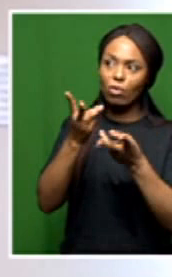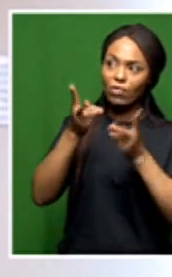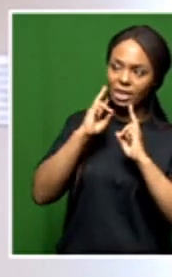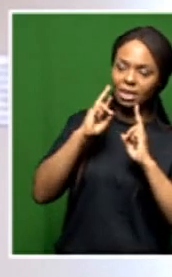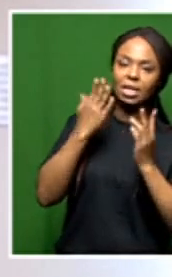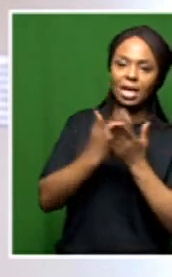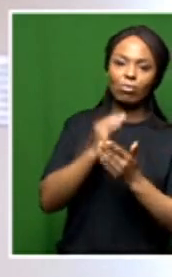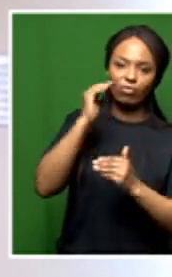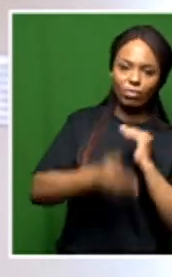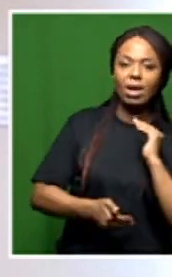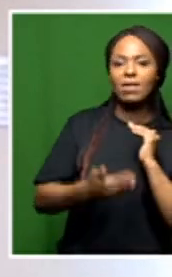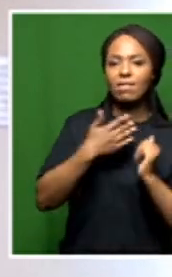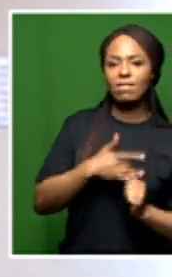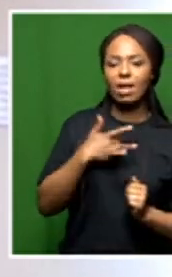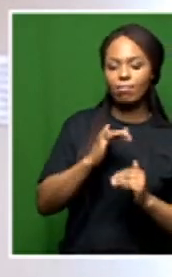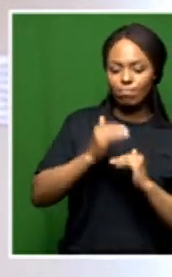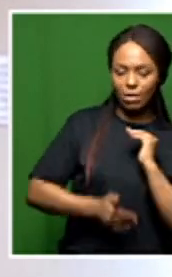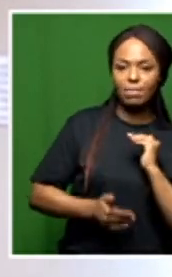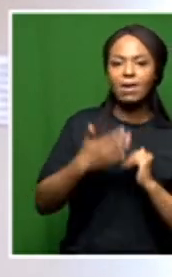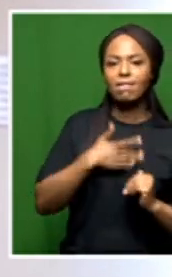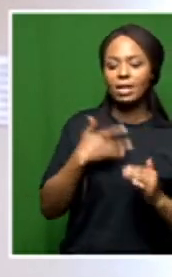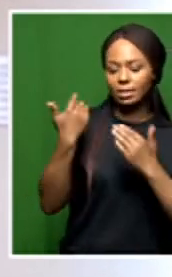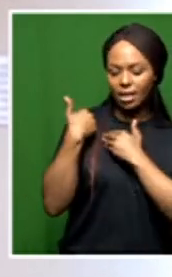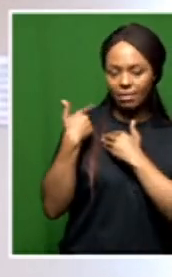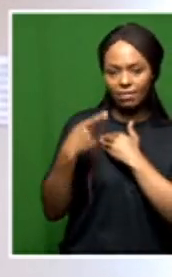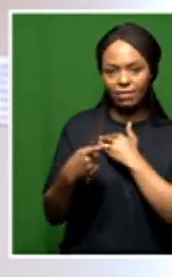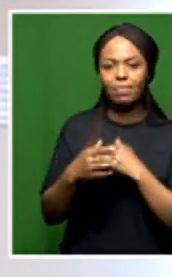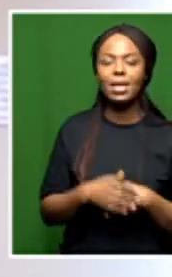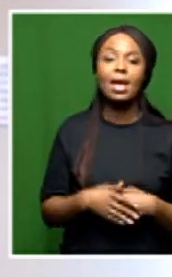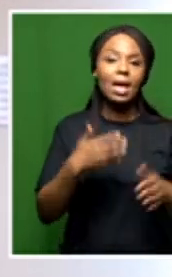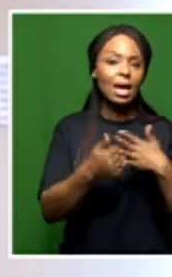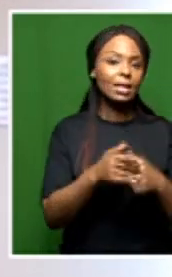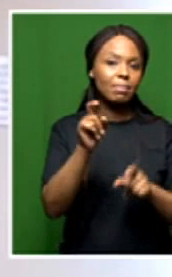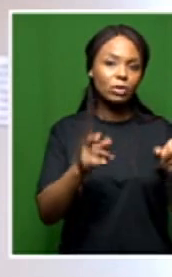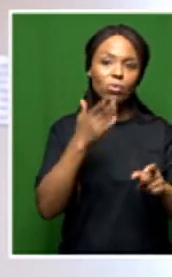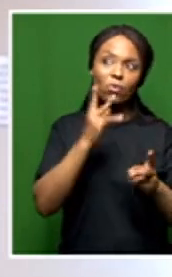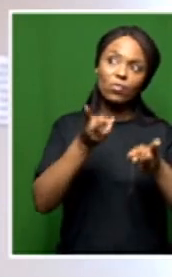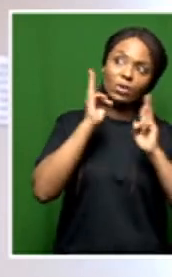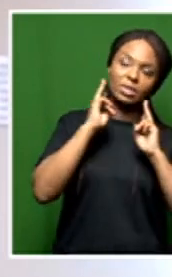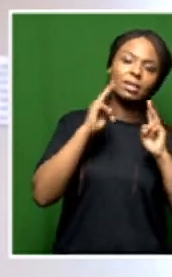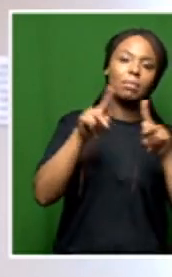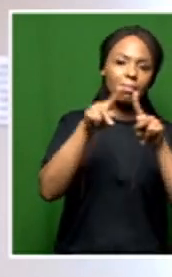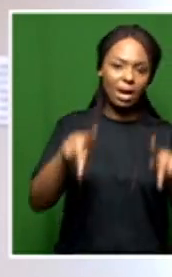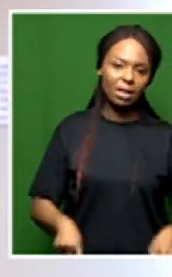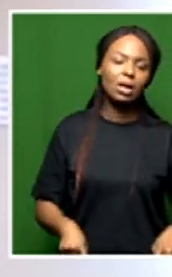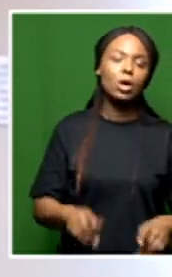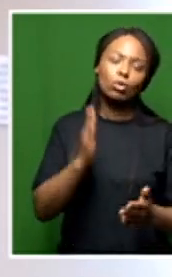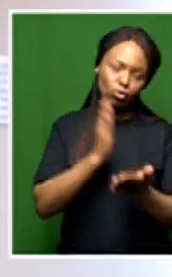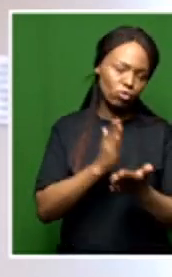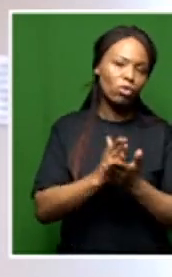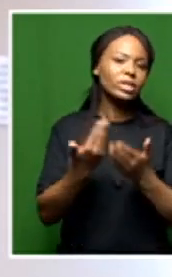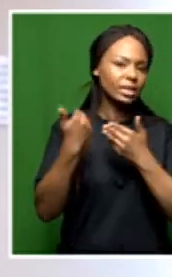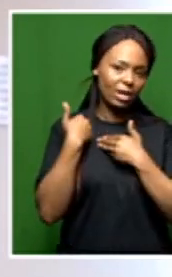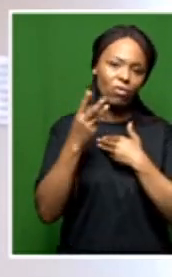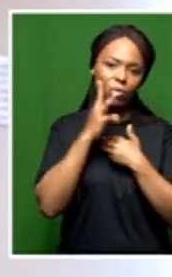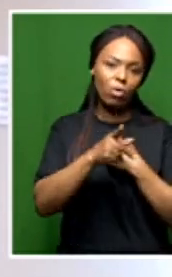ready for this festive season and say everybody who comes to any of our national parks is guaranteed their safety and from any kind of